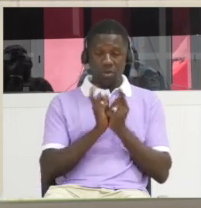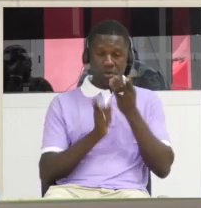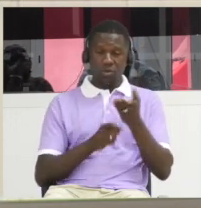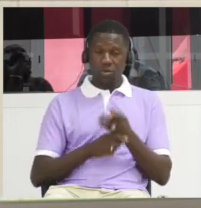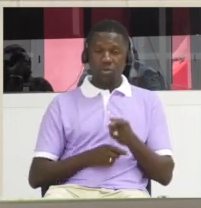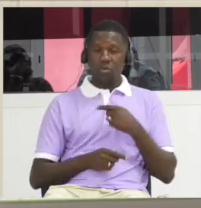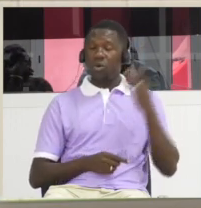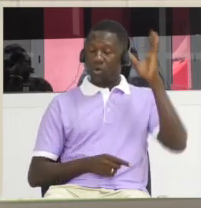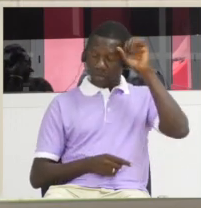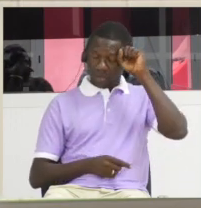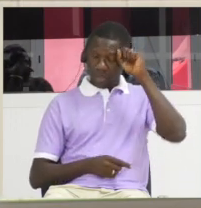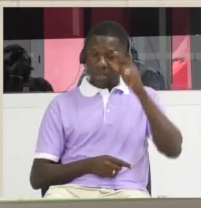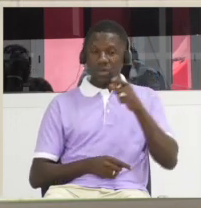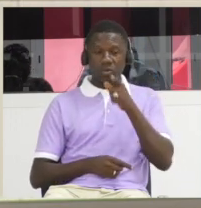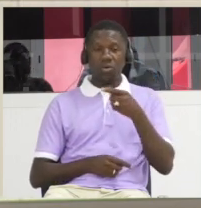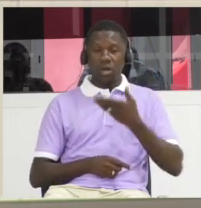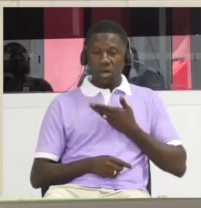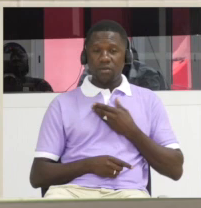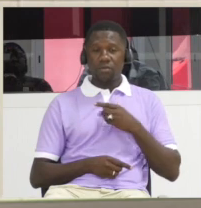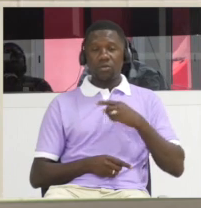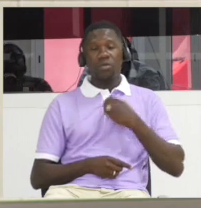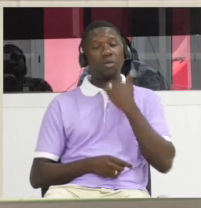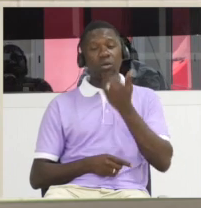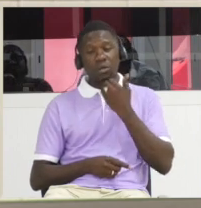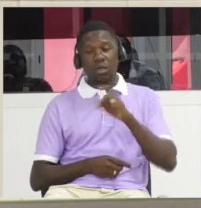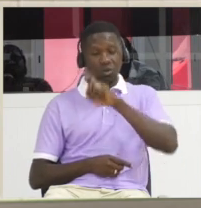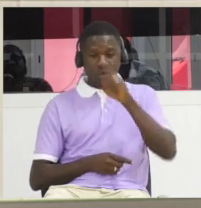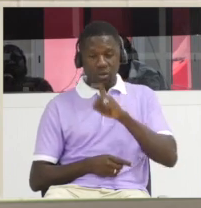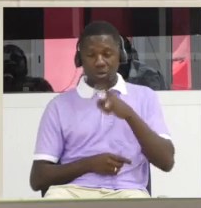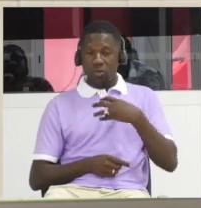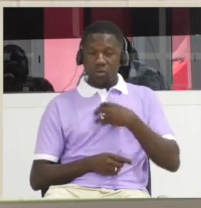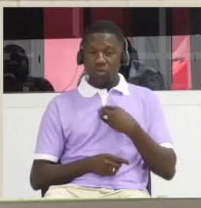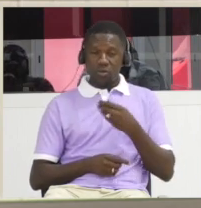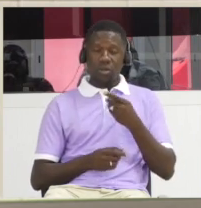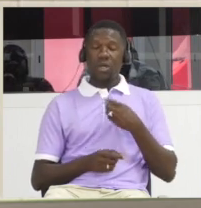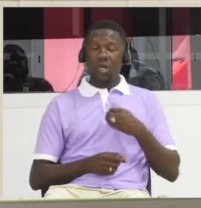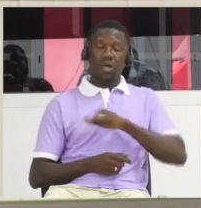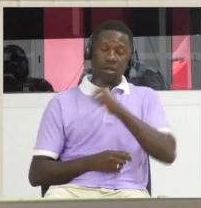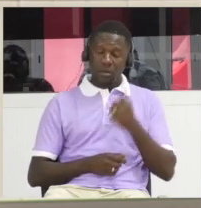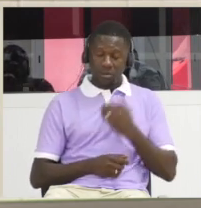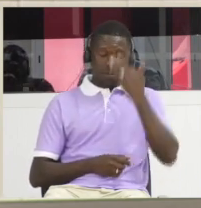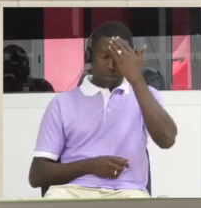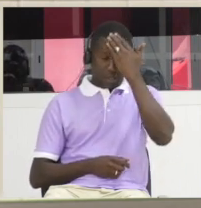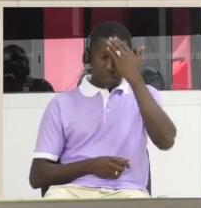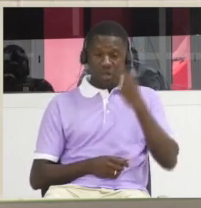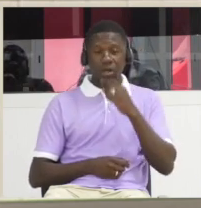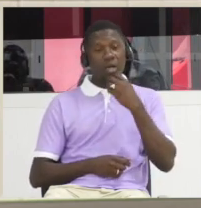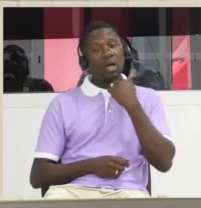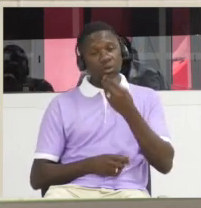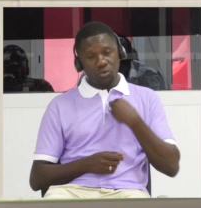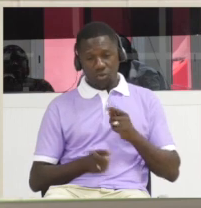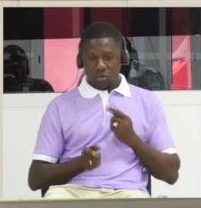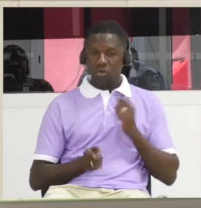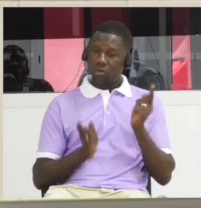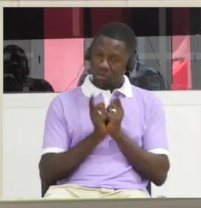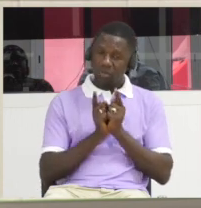have some demands you want to make to the authorities, and the president has asked us to come and meet you, see how this thing